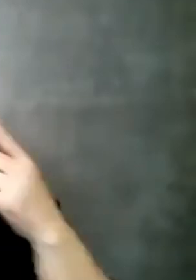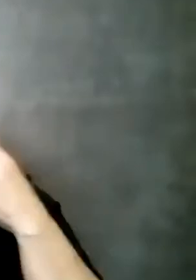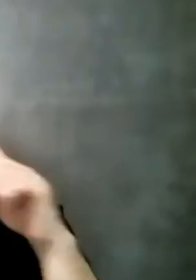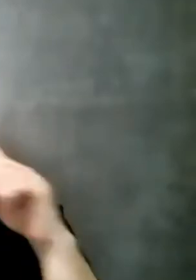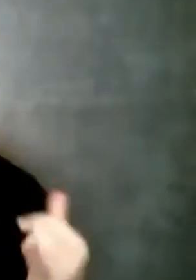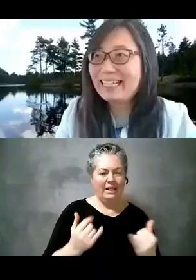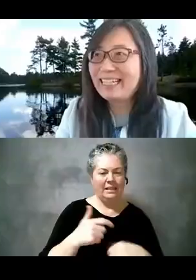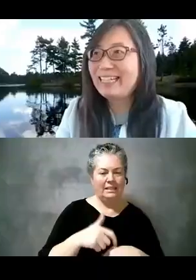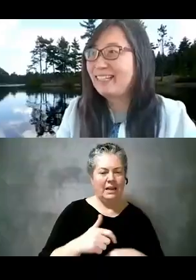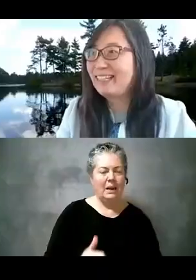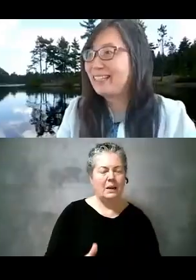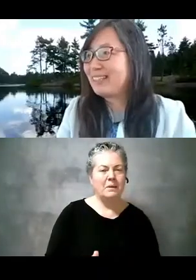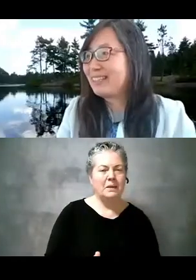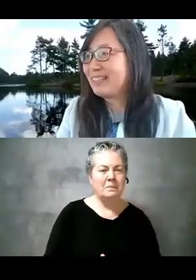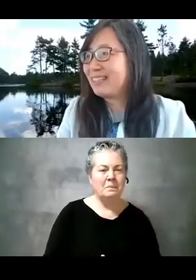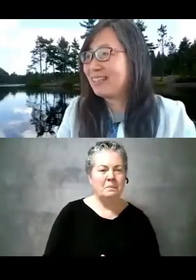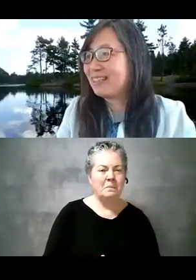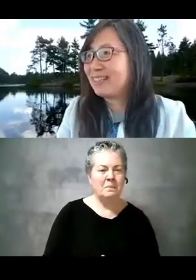time.